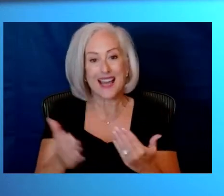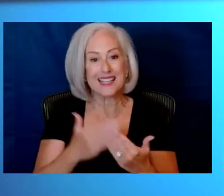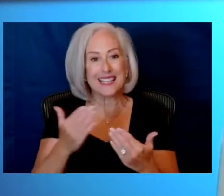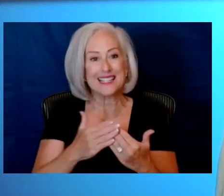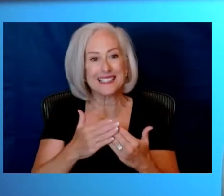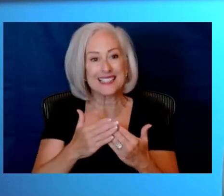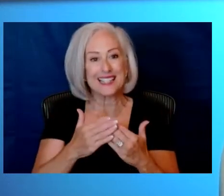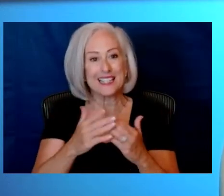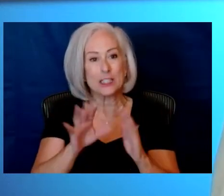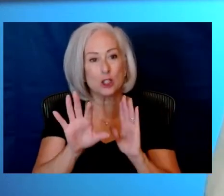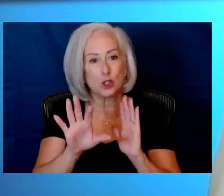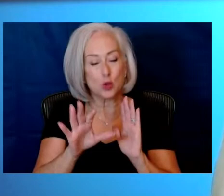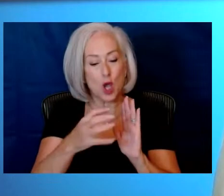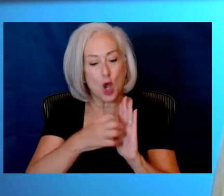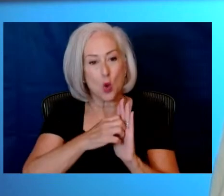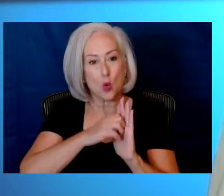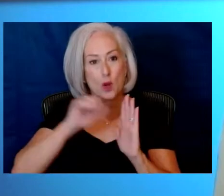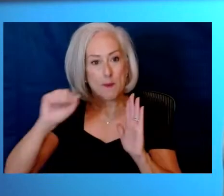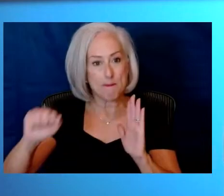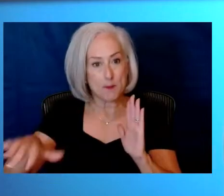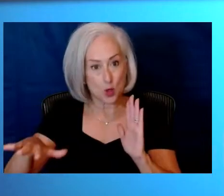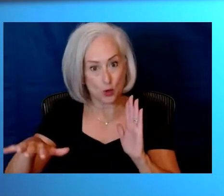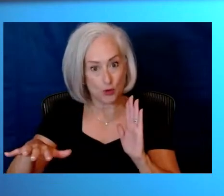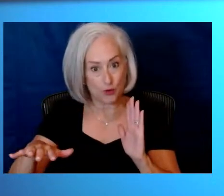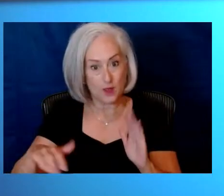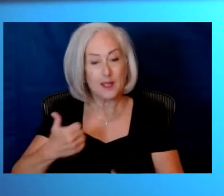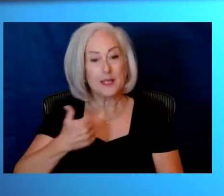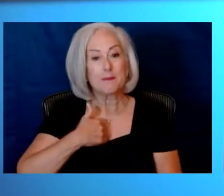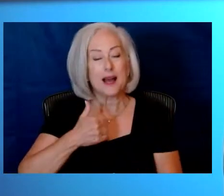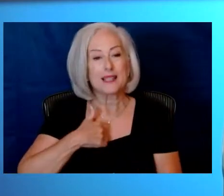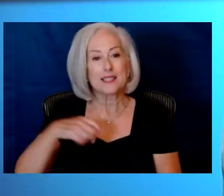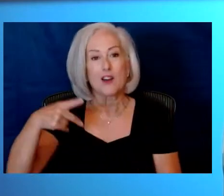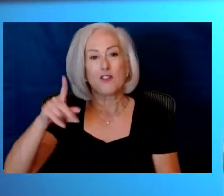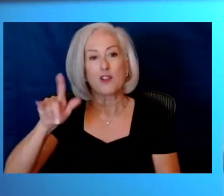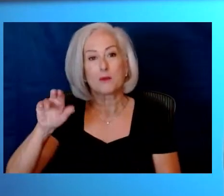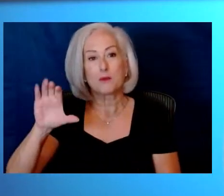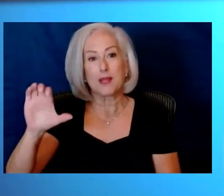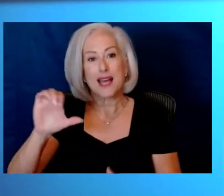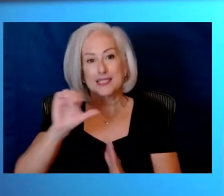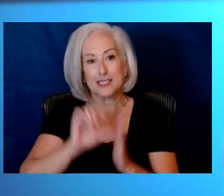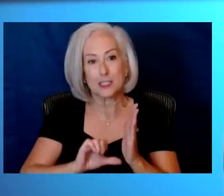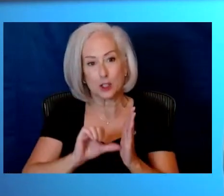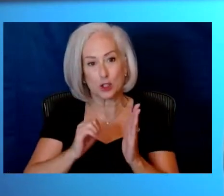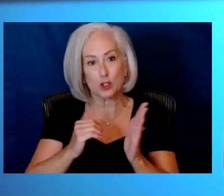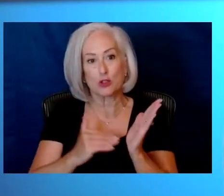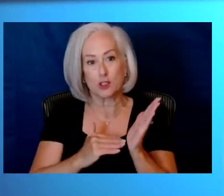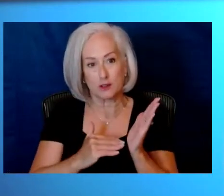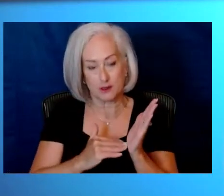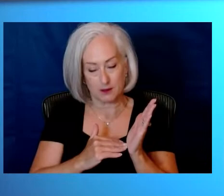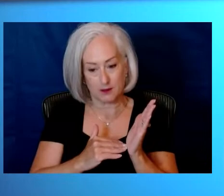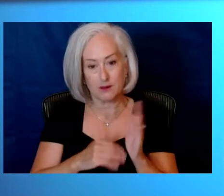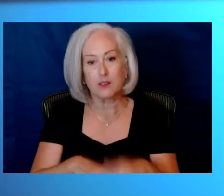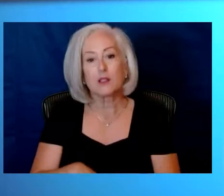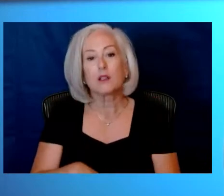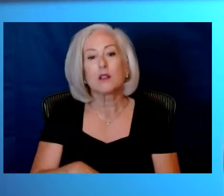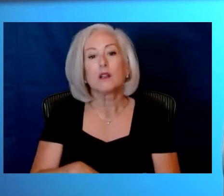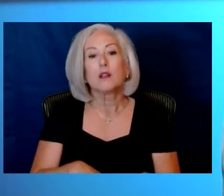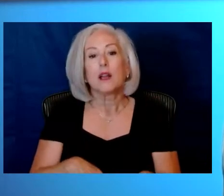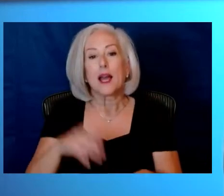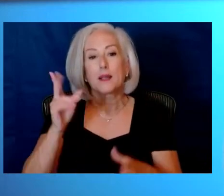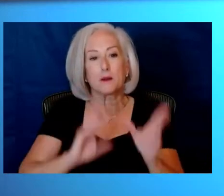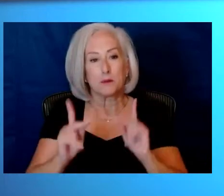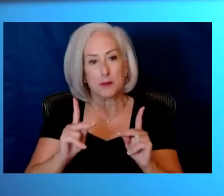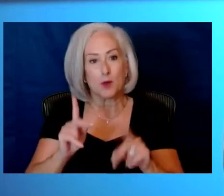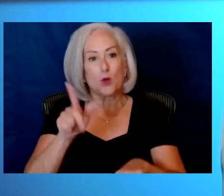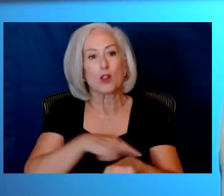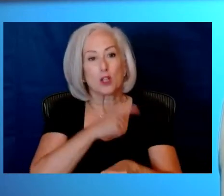The surface, and so I'm a plastic surgeon also. I do take care of patients who have long-term effects of sunburn and then sun